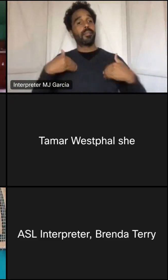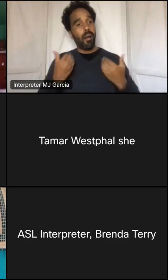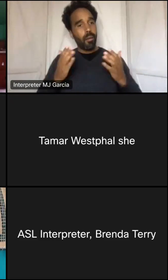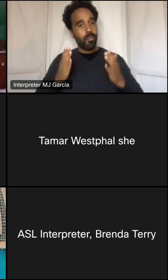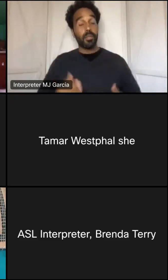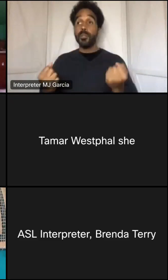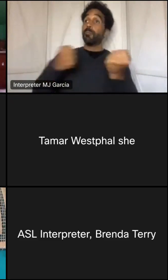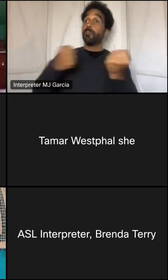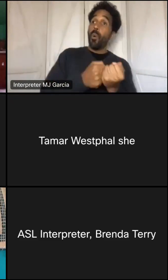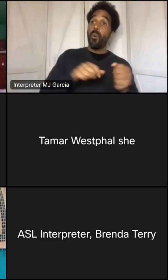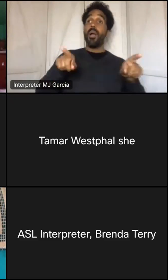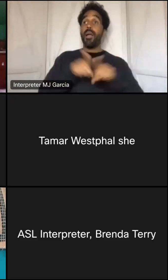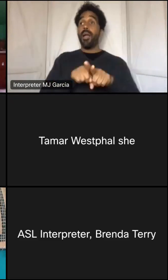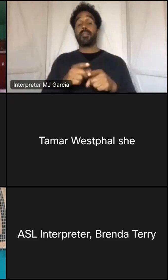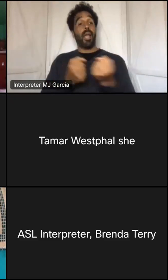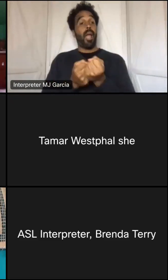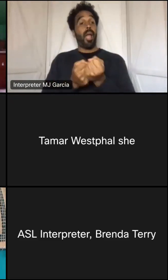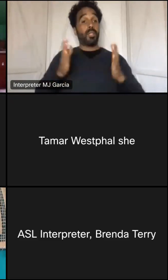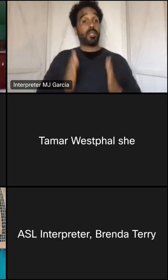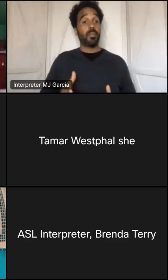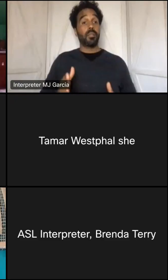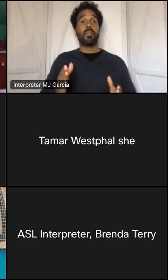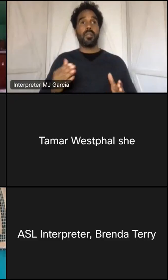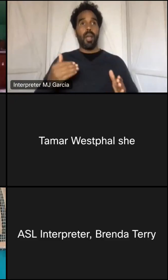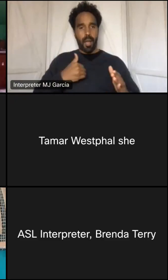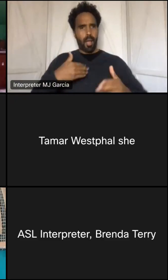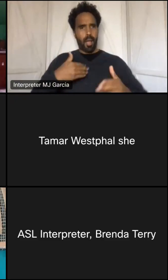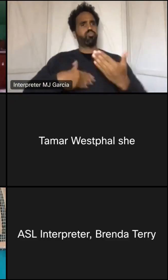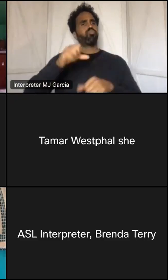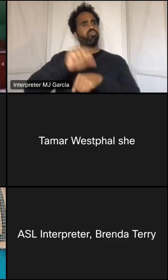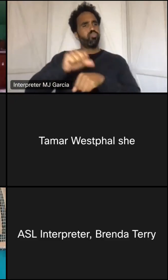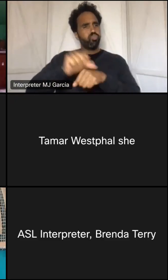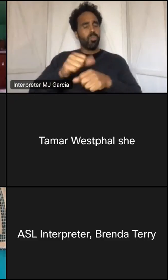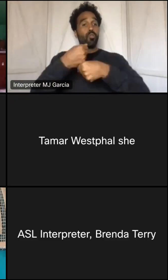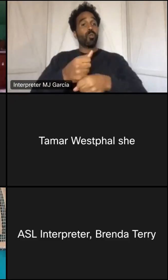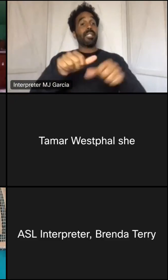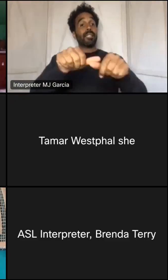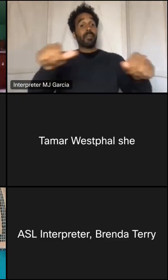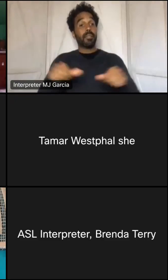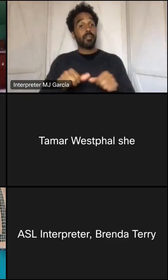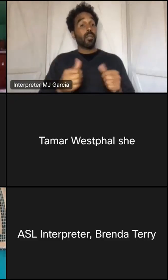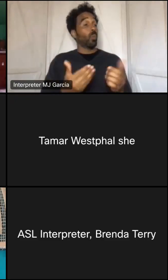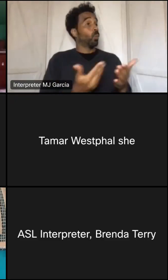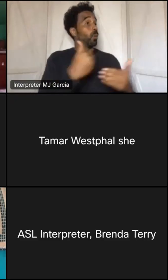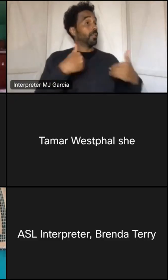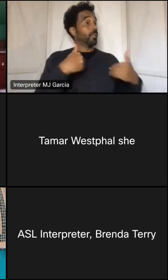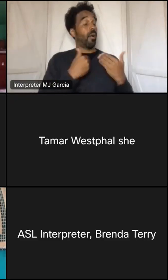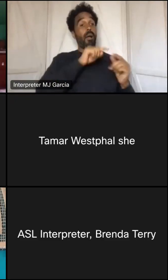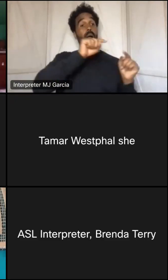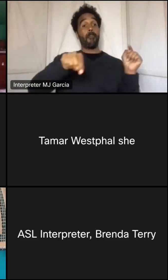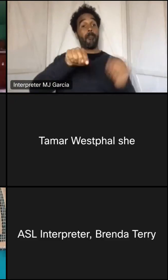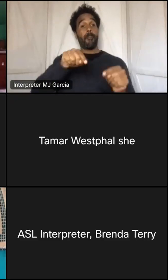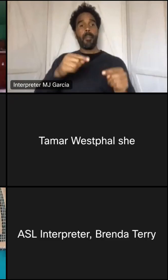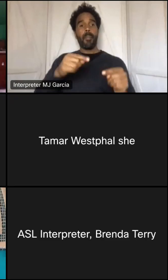create spaces where other young people can now not just find their voice, but use their voice and use their voice